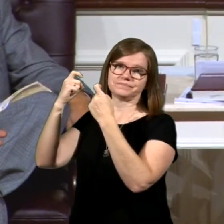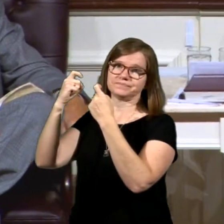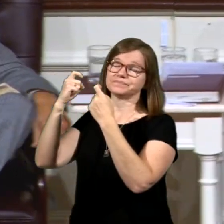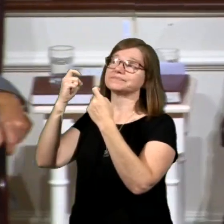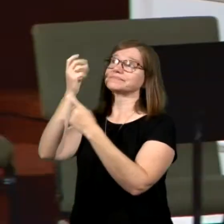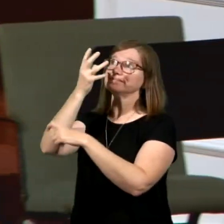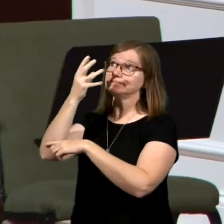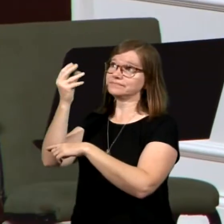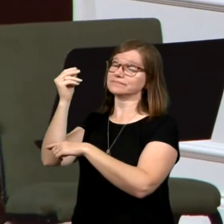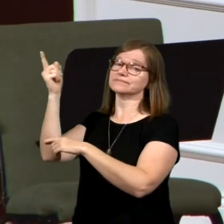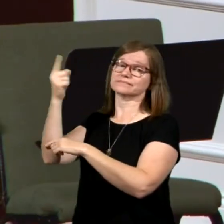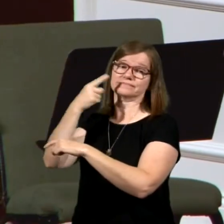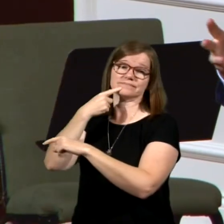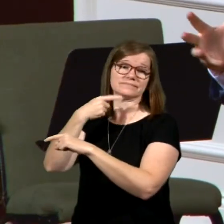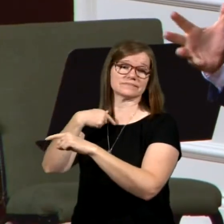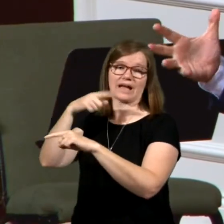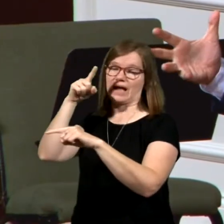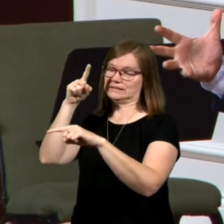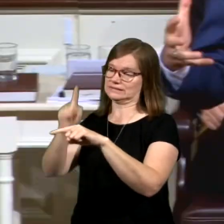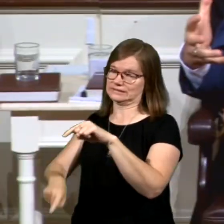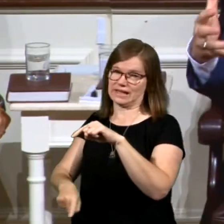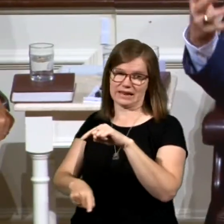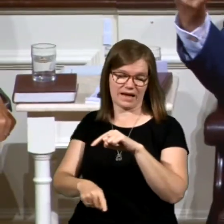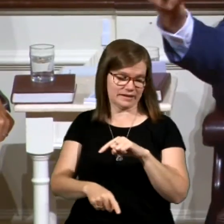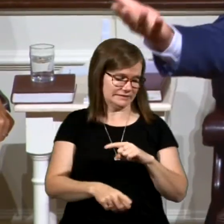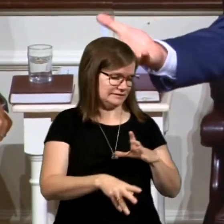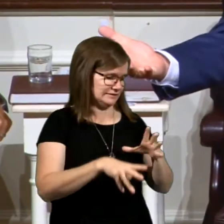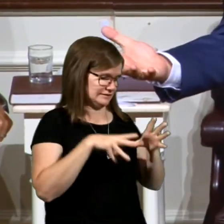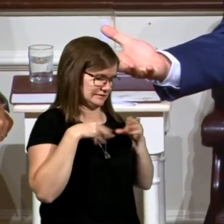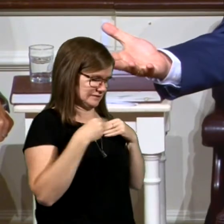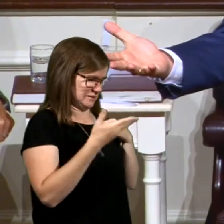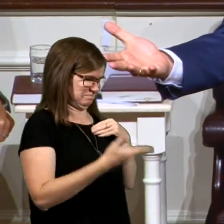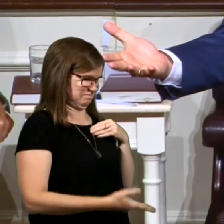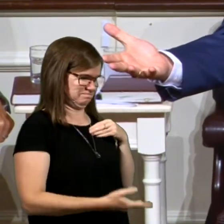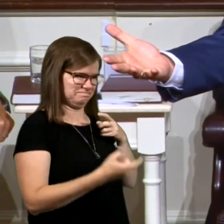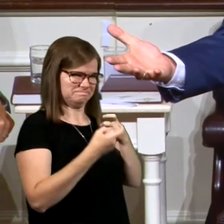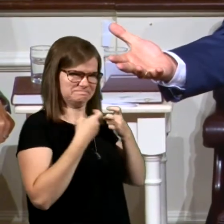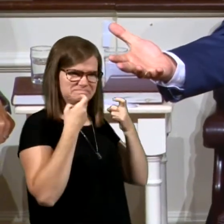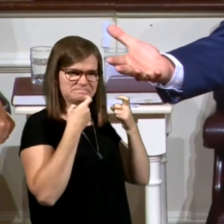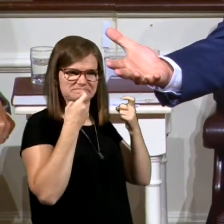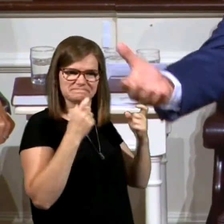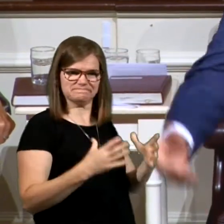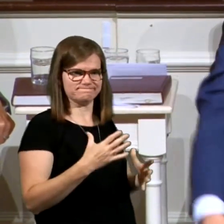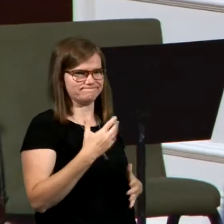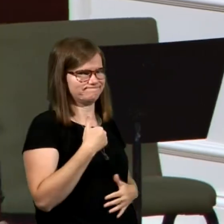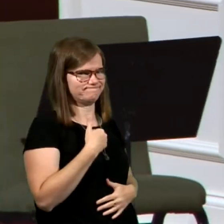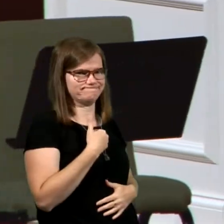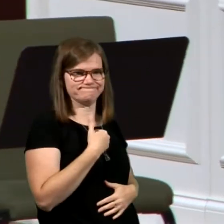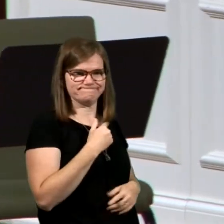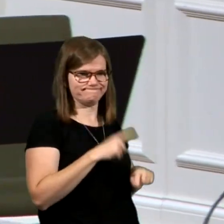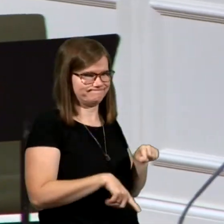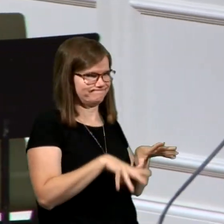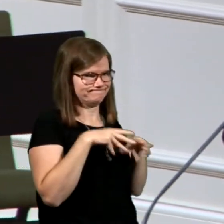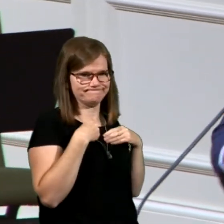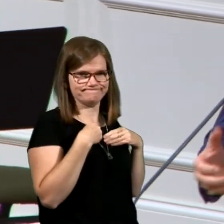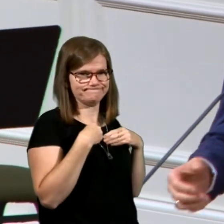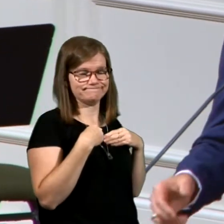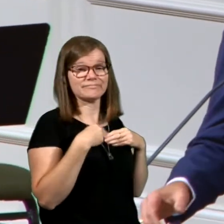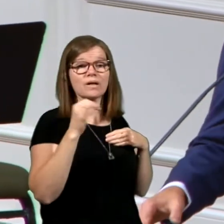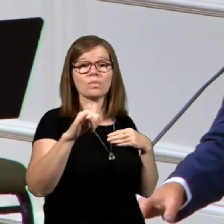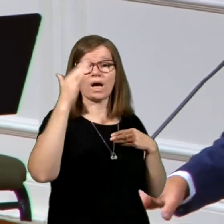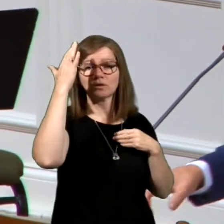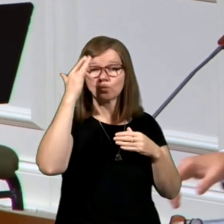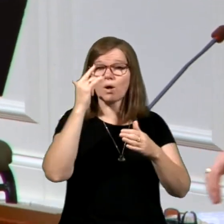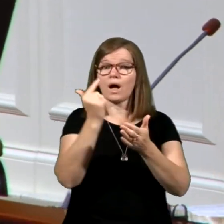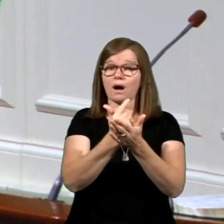he says, I cannot accept you in your sinful state. And that's why the gospel